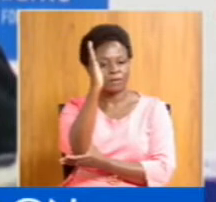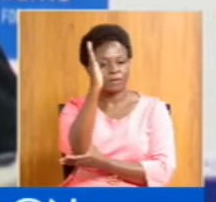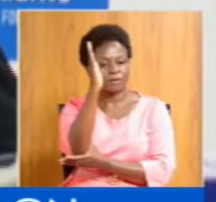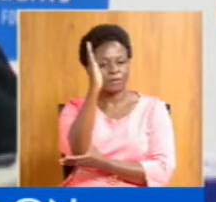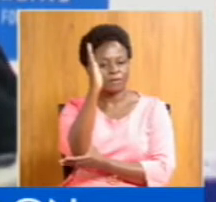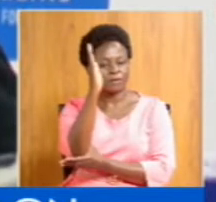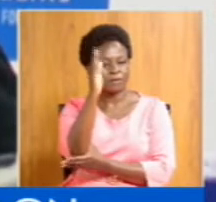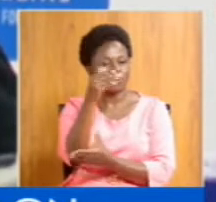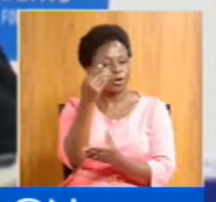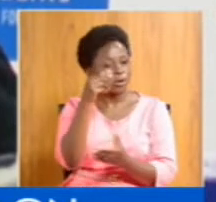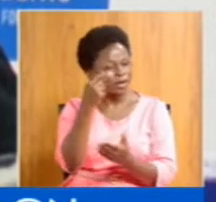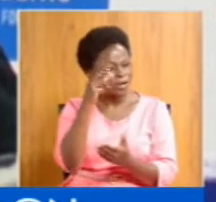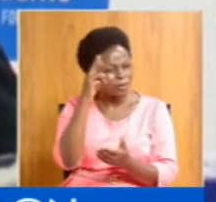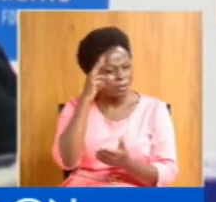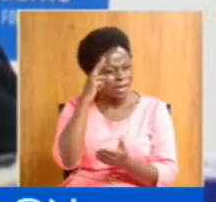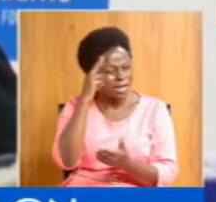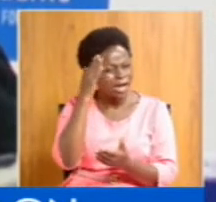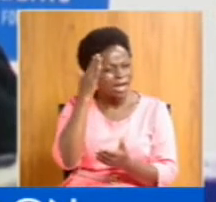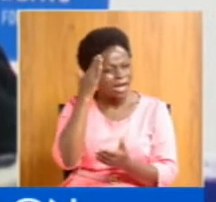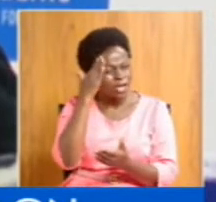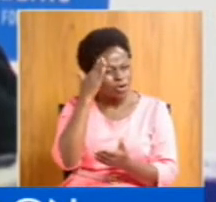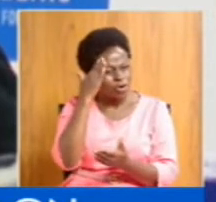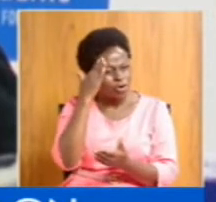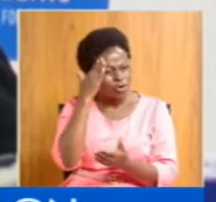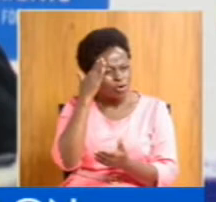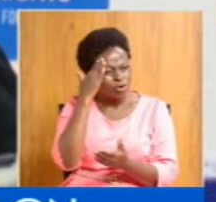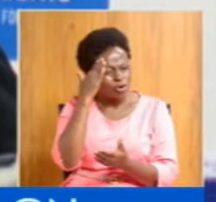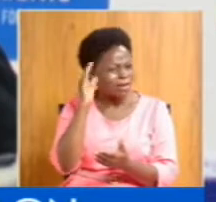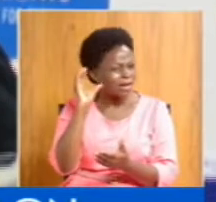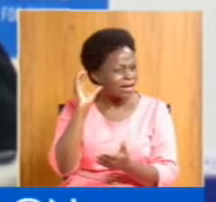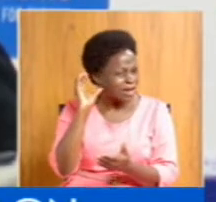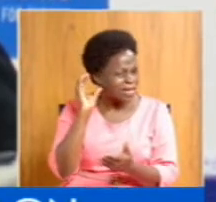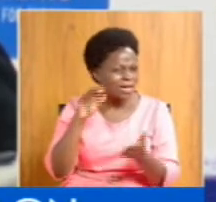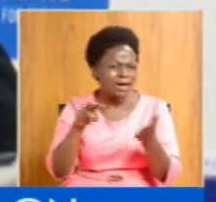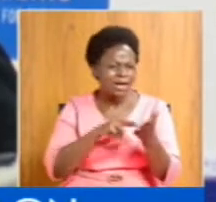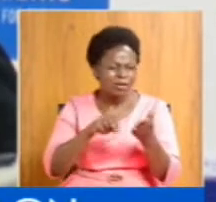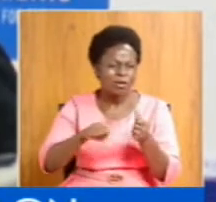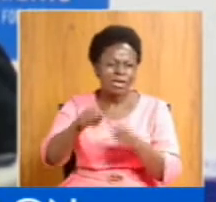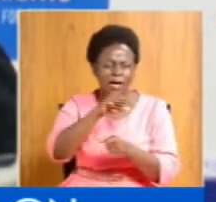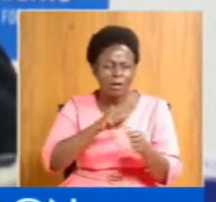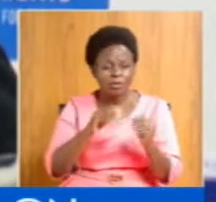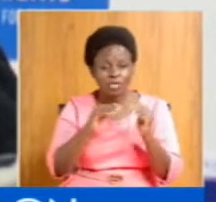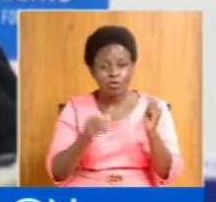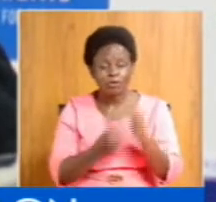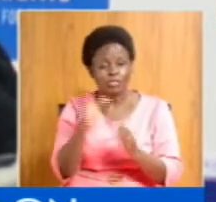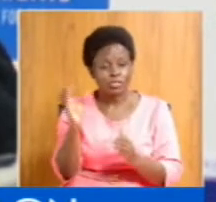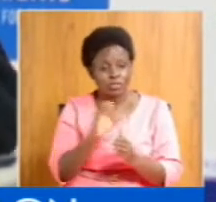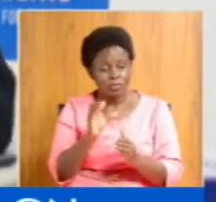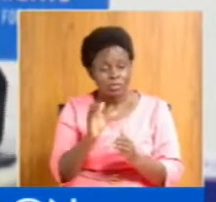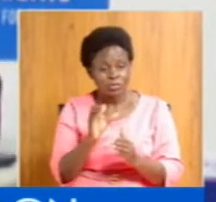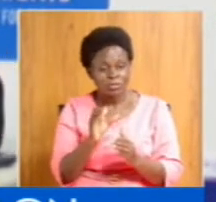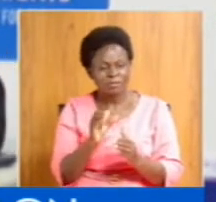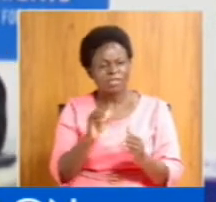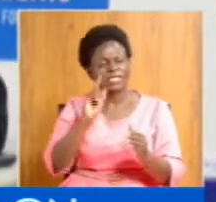Just one little reminder. I know you have heard and read a lot about the commission, but it